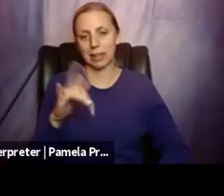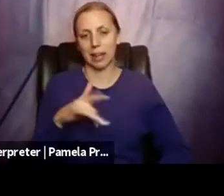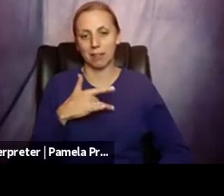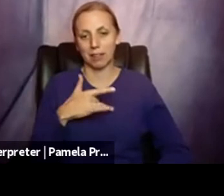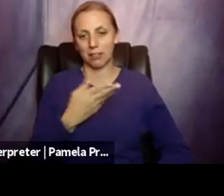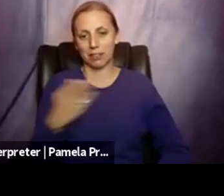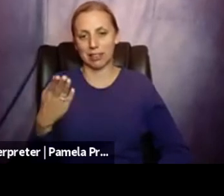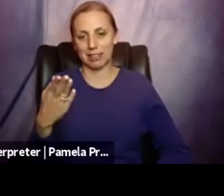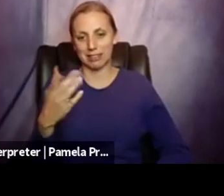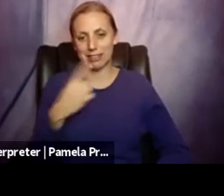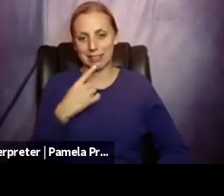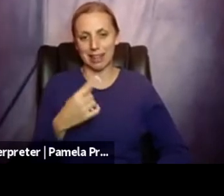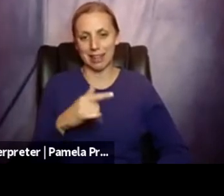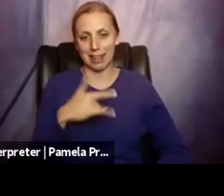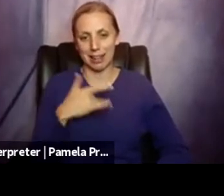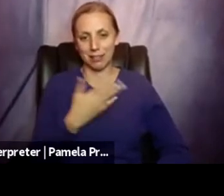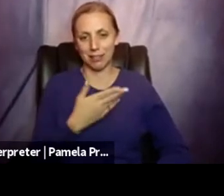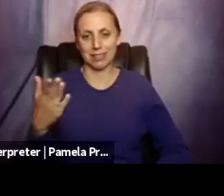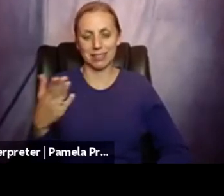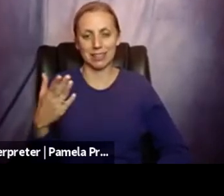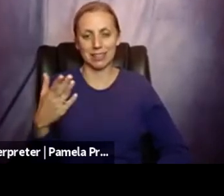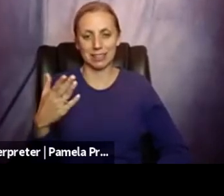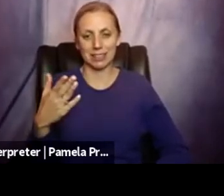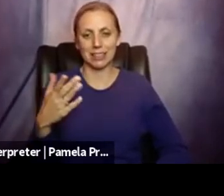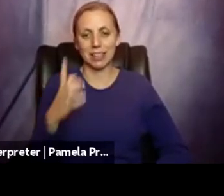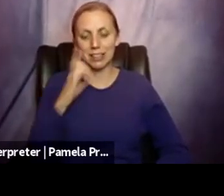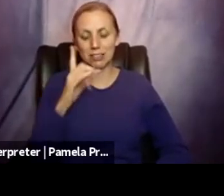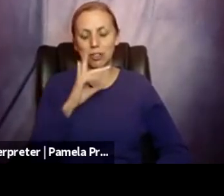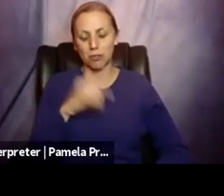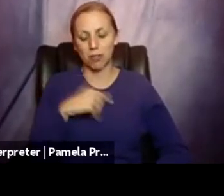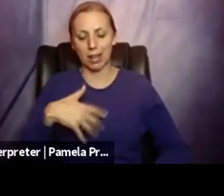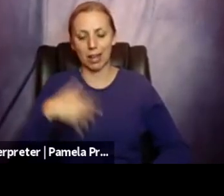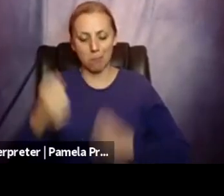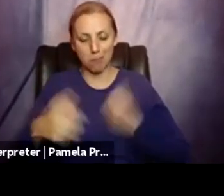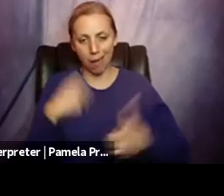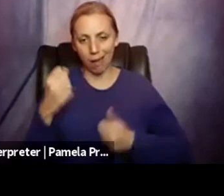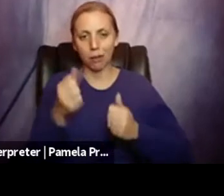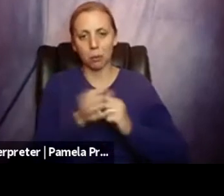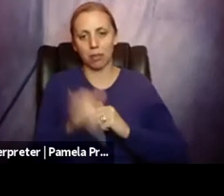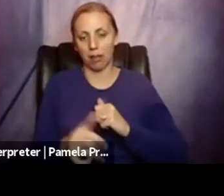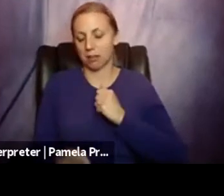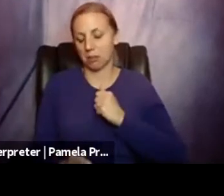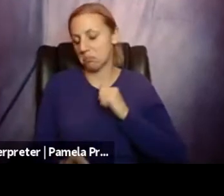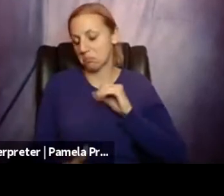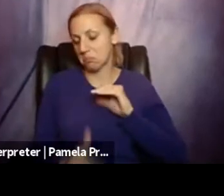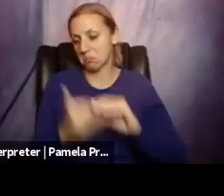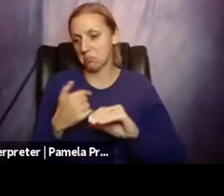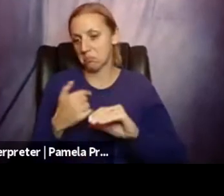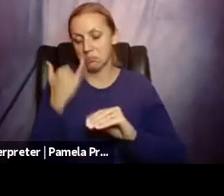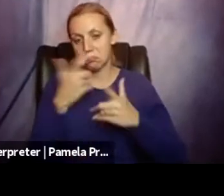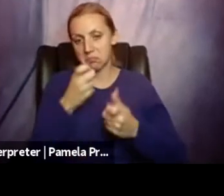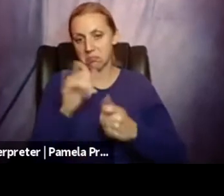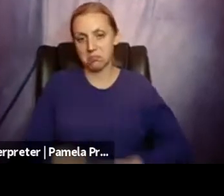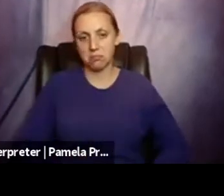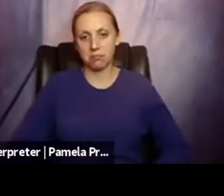say. I feel like there's stuff to go down the road and unpack with that. So shoot me a message if that's something you're interested in.